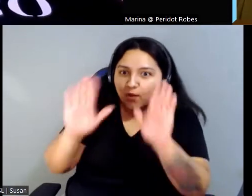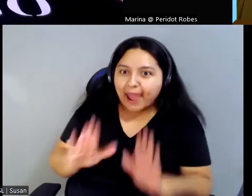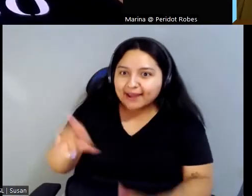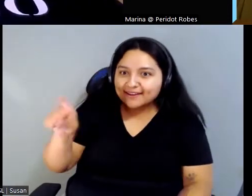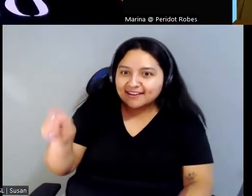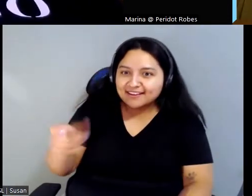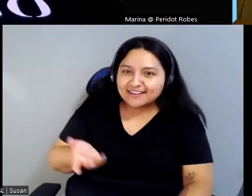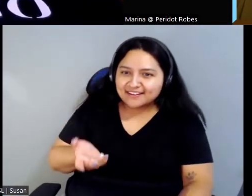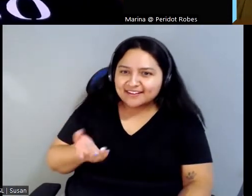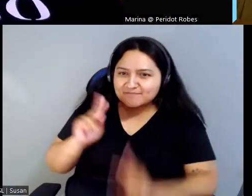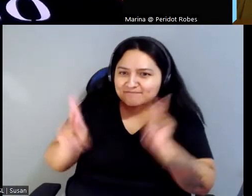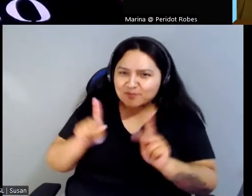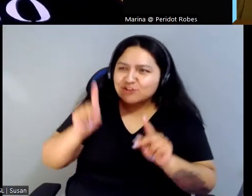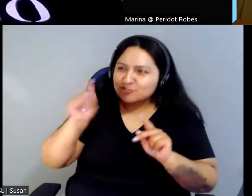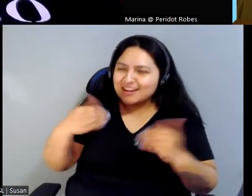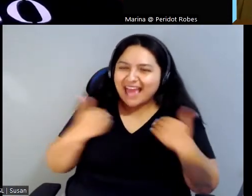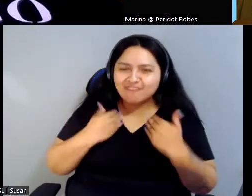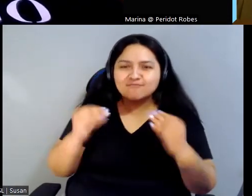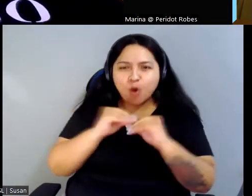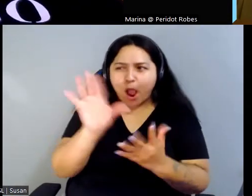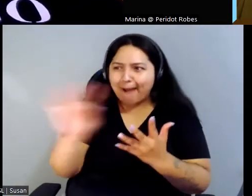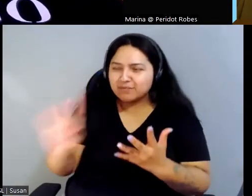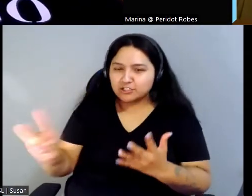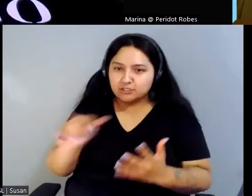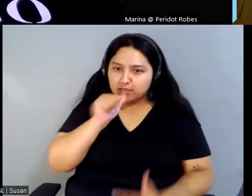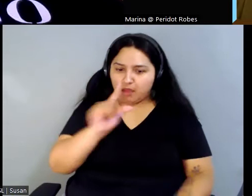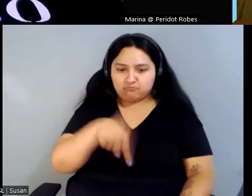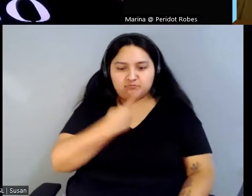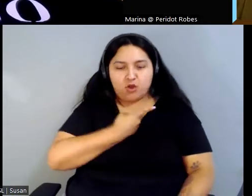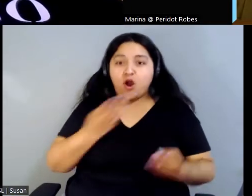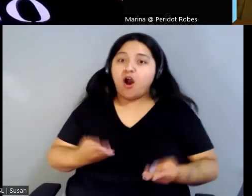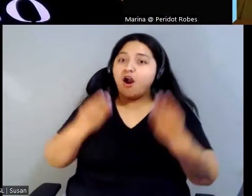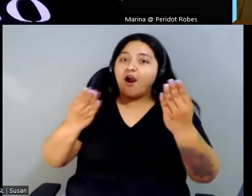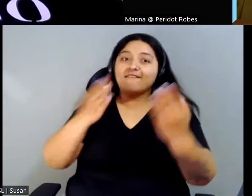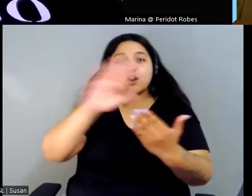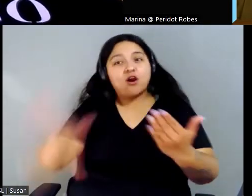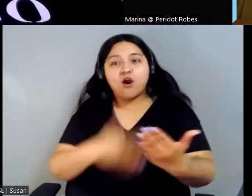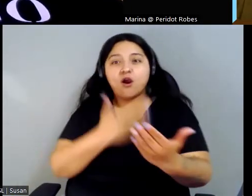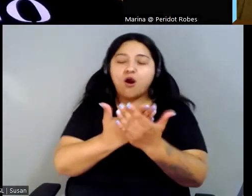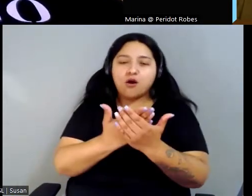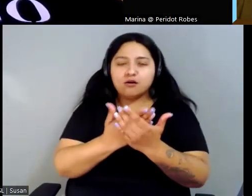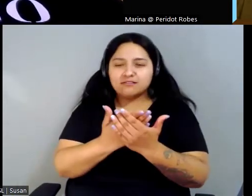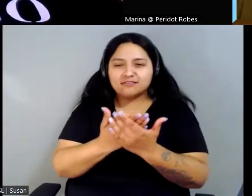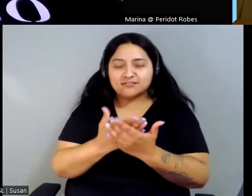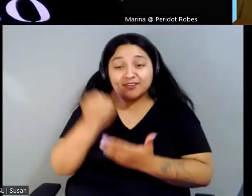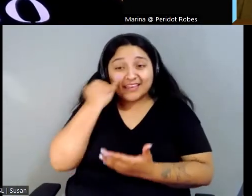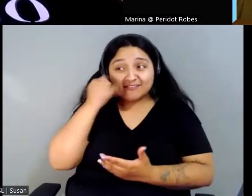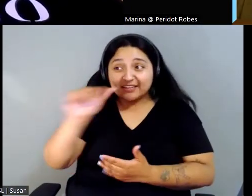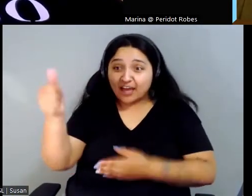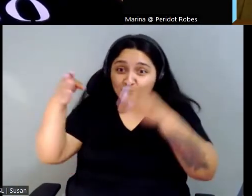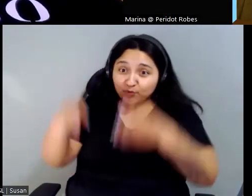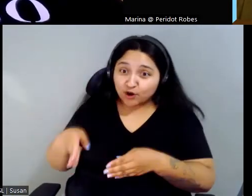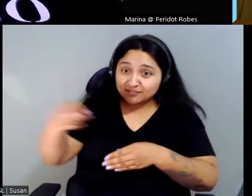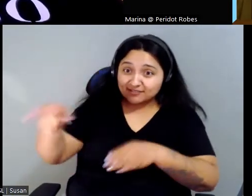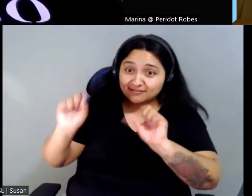should have options. I'm never going to offer every single person's dream robe. So if someone else can do it and wants